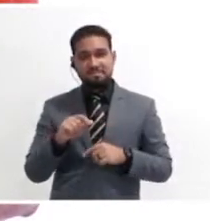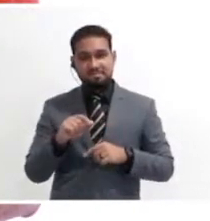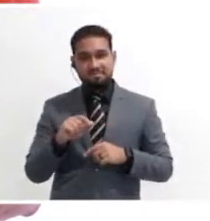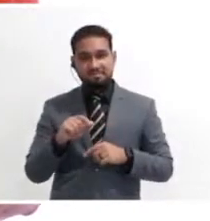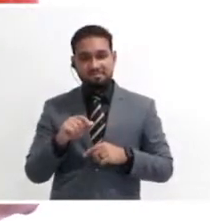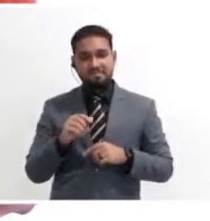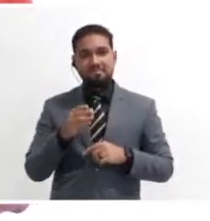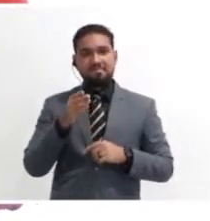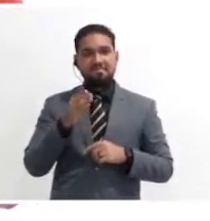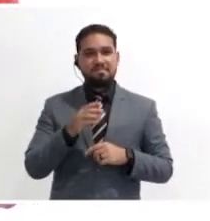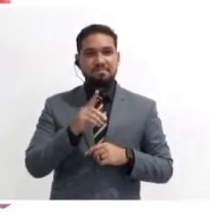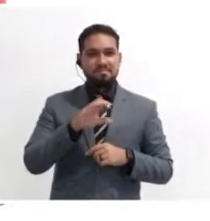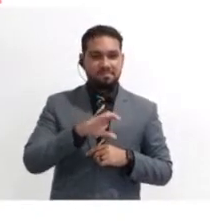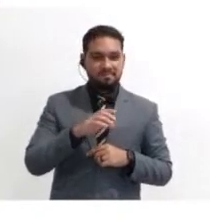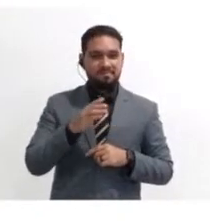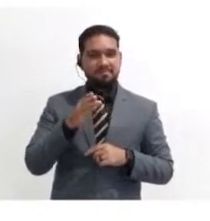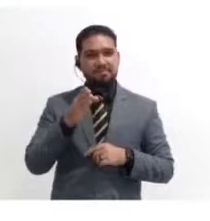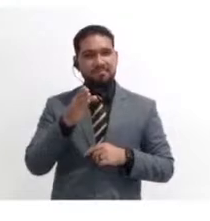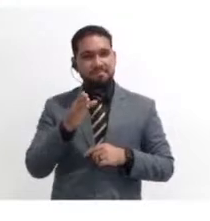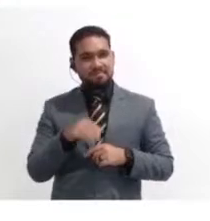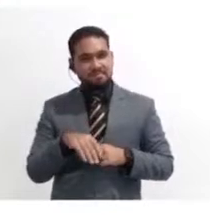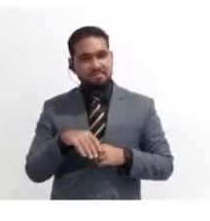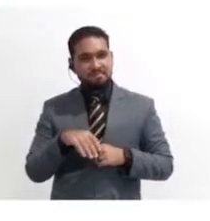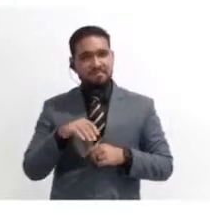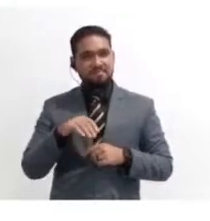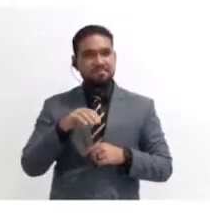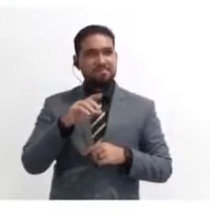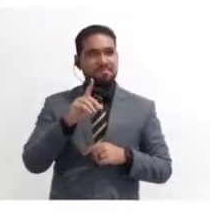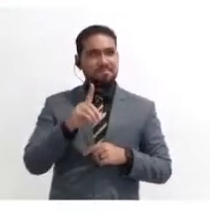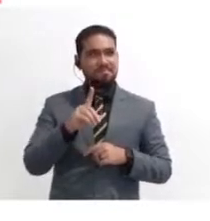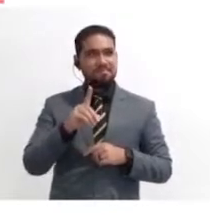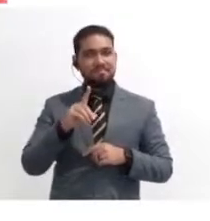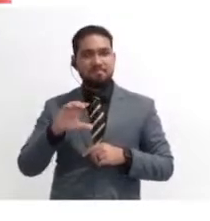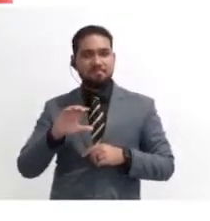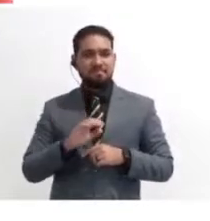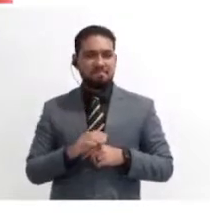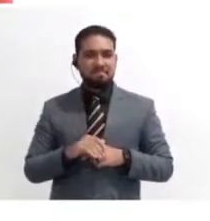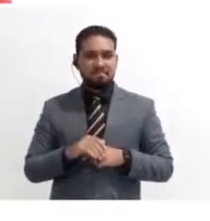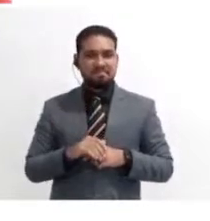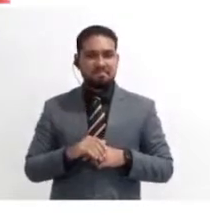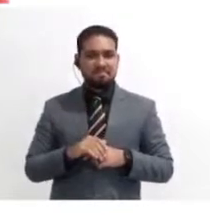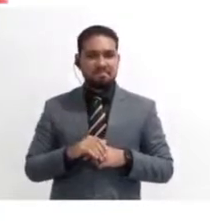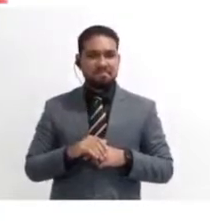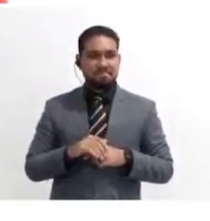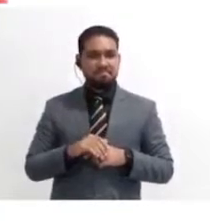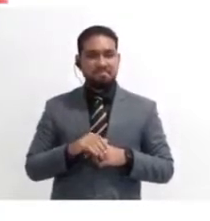interesting over time, I guess. It used to be that everybody would stick within just a standard